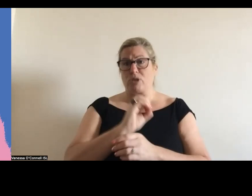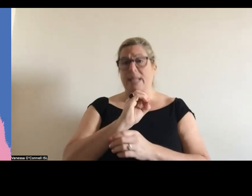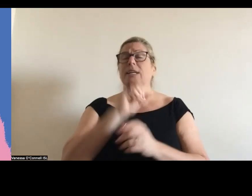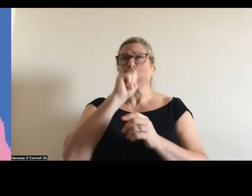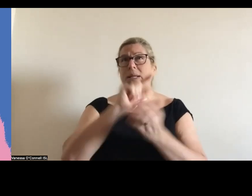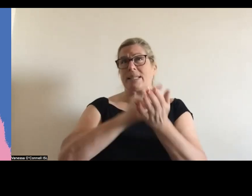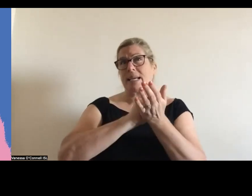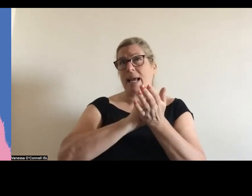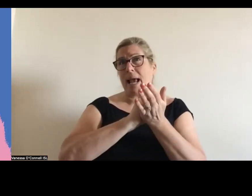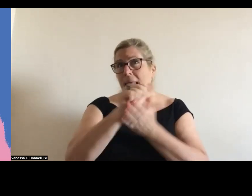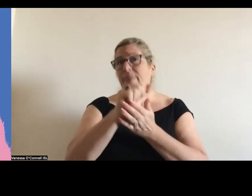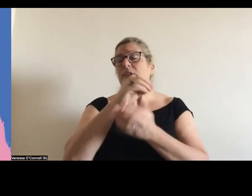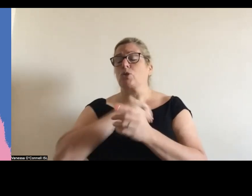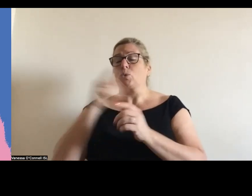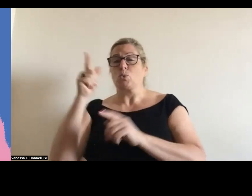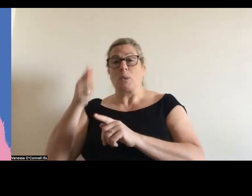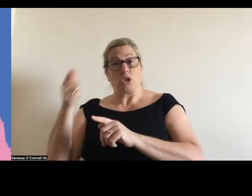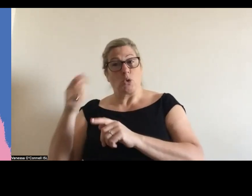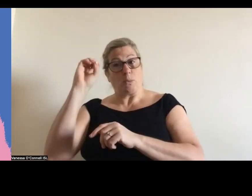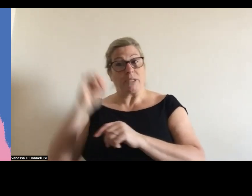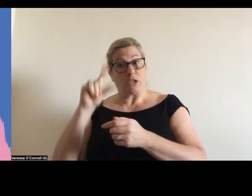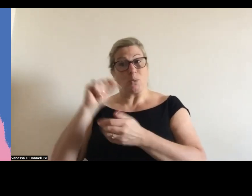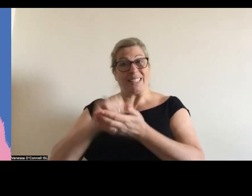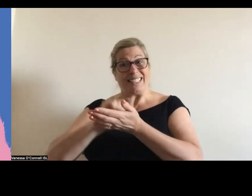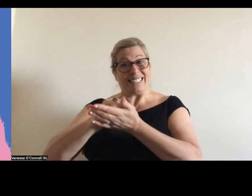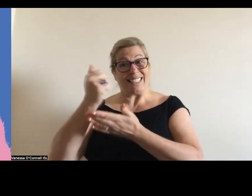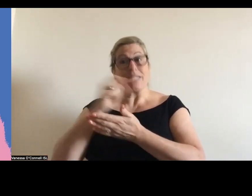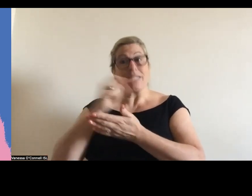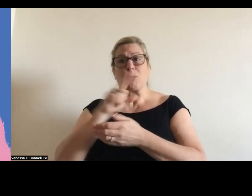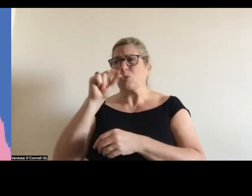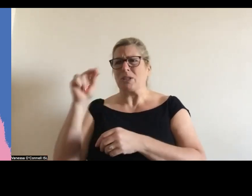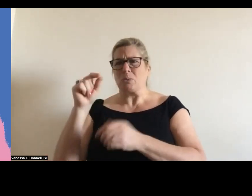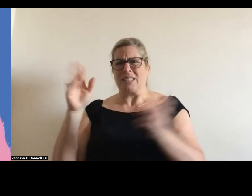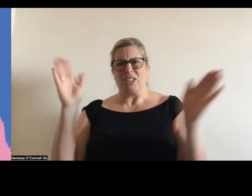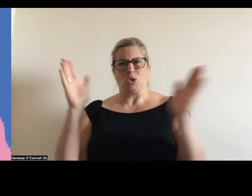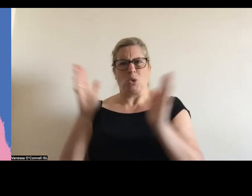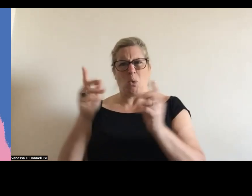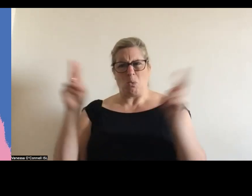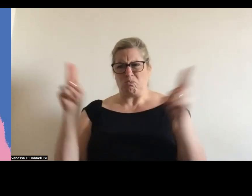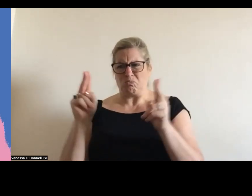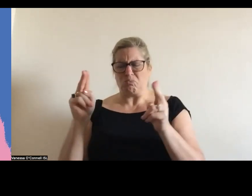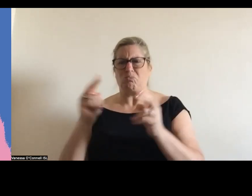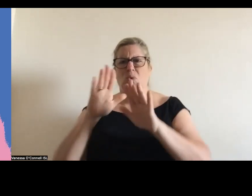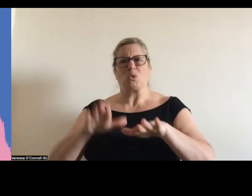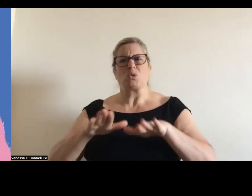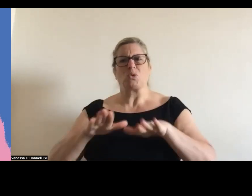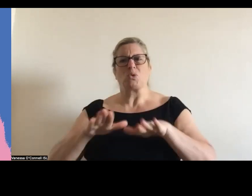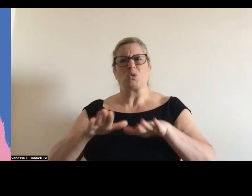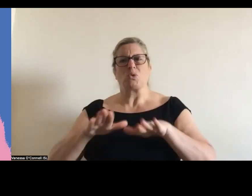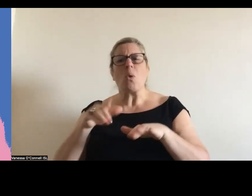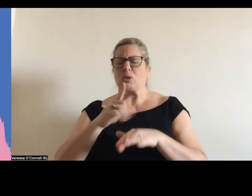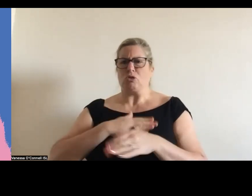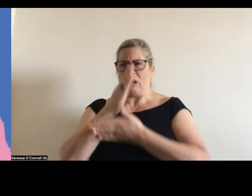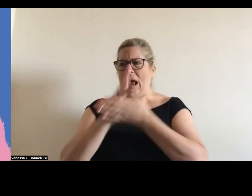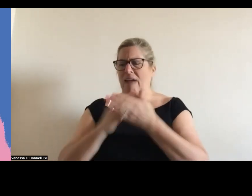in 2016. However, progress stalled in 2020, with women's representation moving only half a percentage.